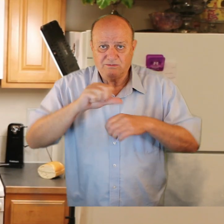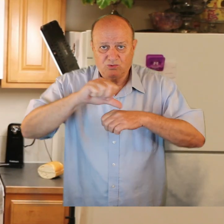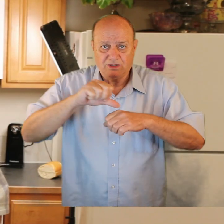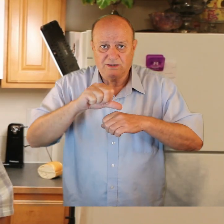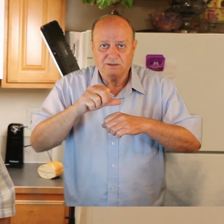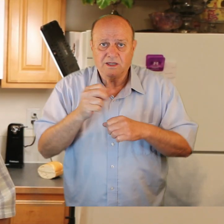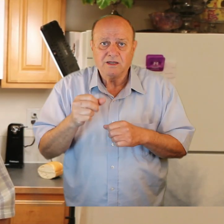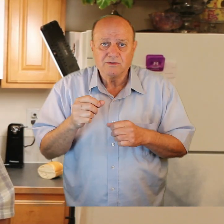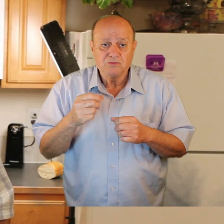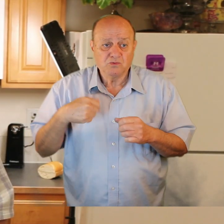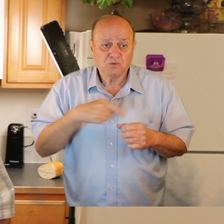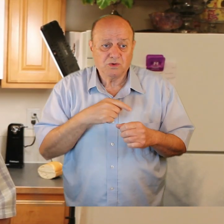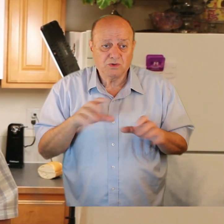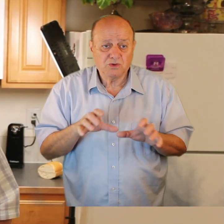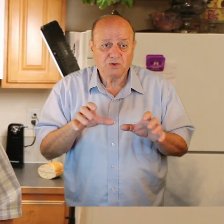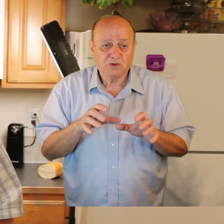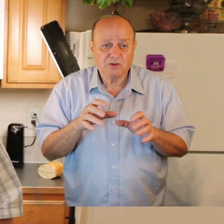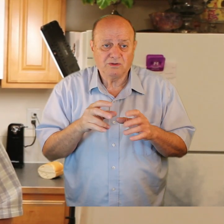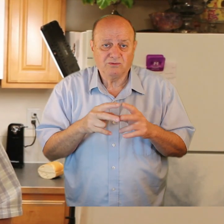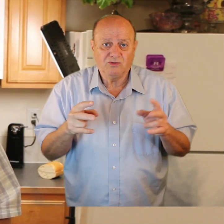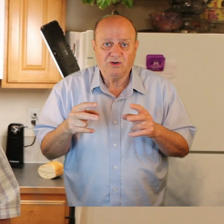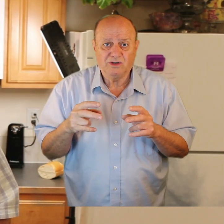it's typical in many of the northern Italy